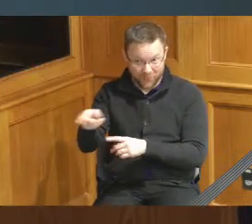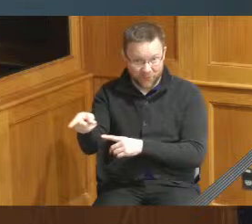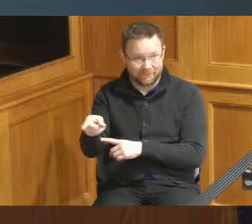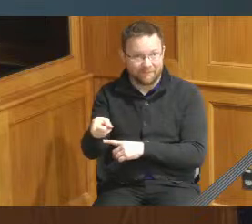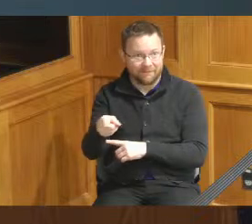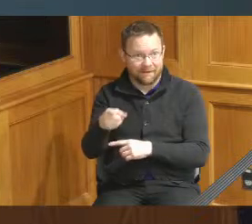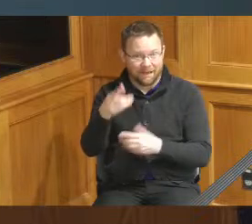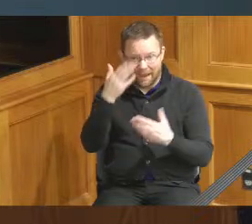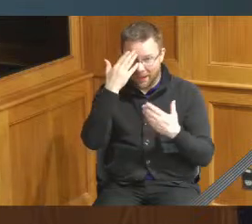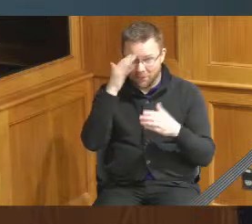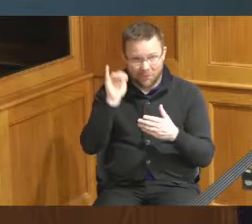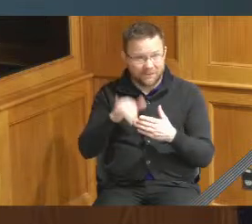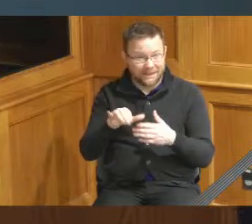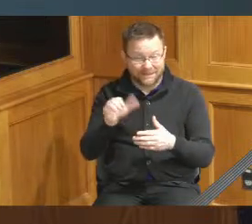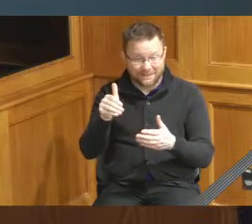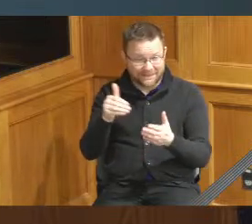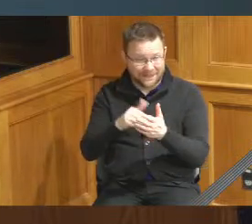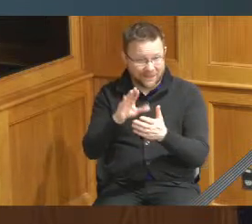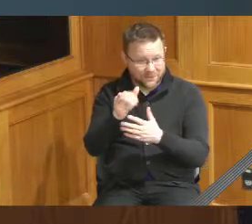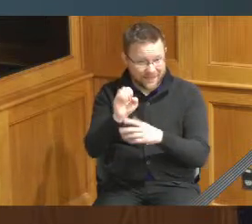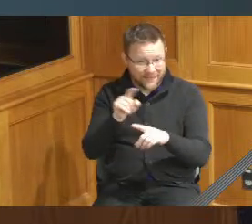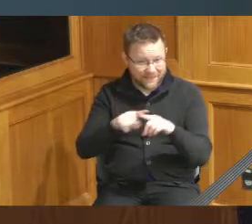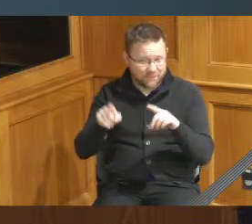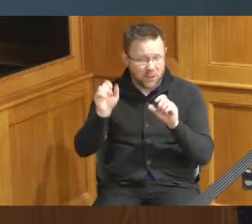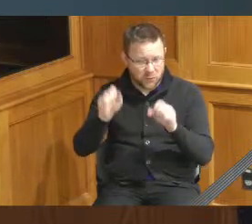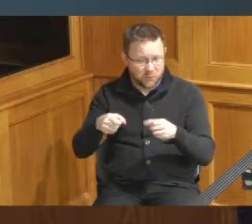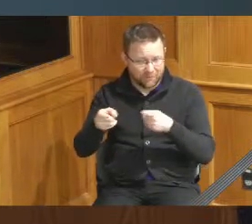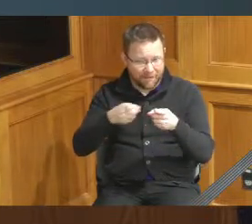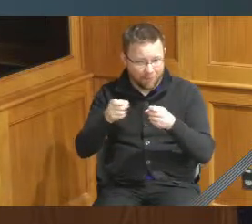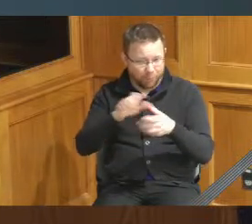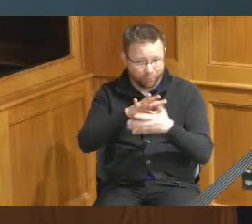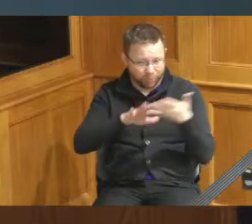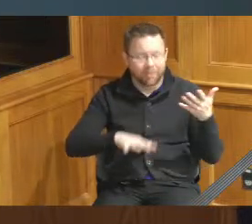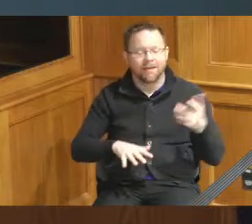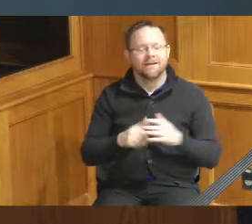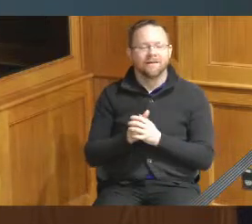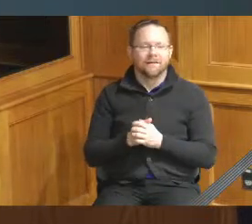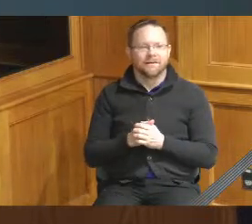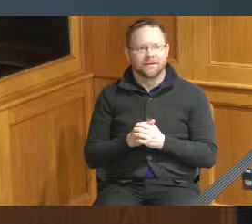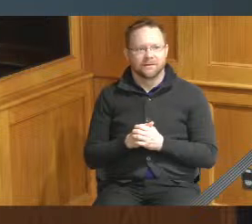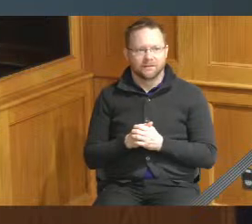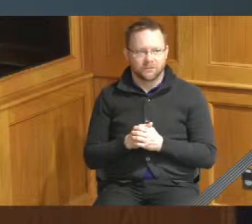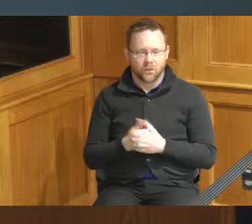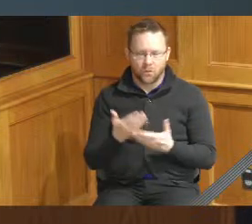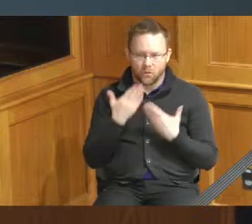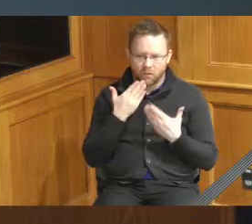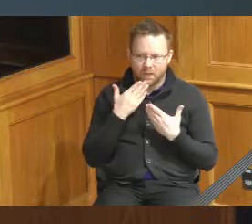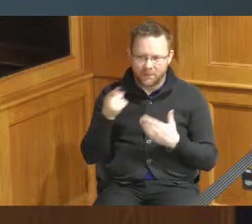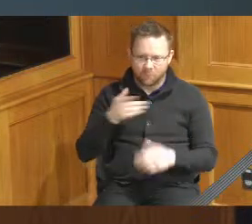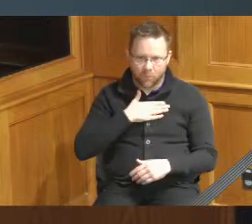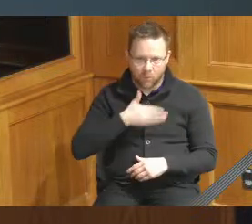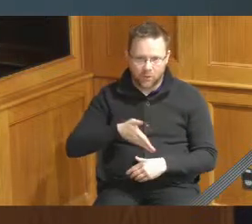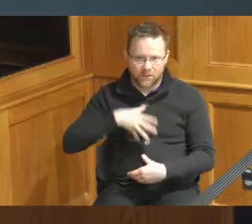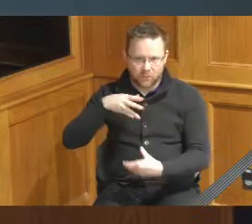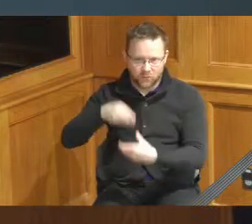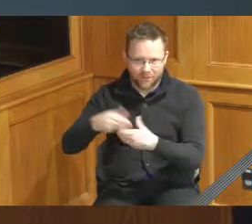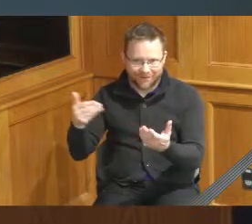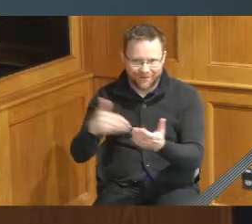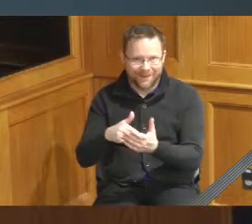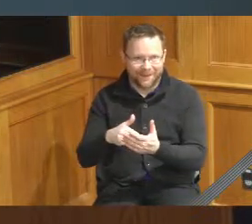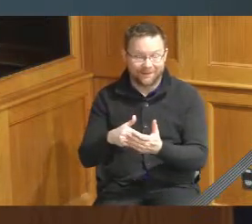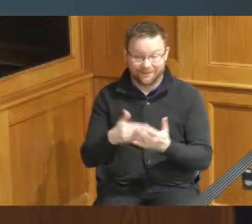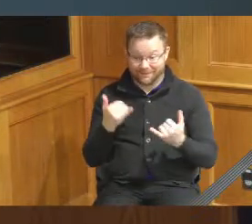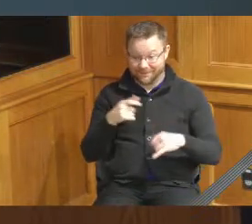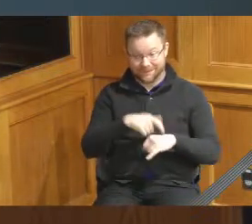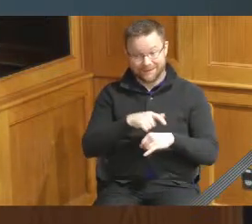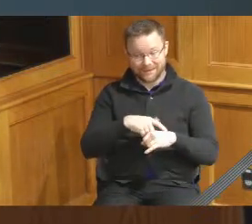know if that's 10,000 cases, but I think you can handle it. But I do want to thank you for your willingness to serve, particularly this